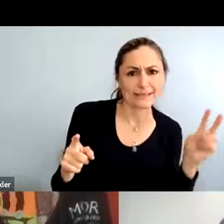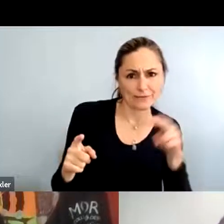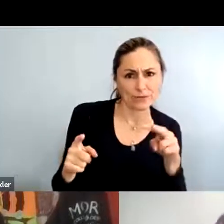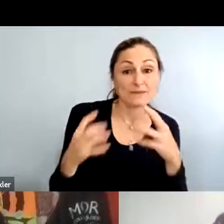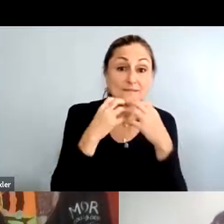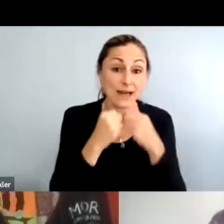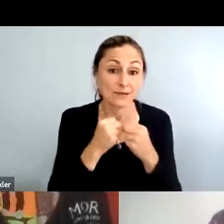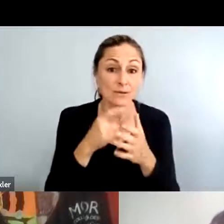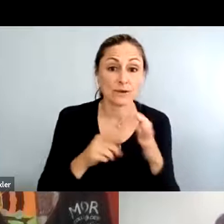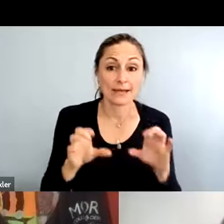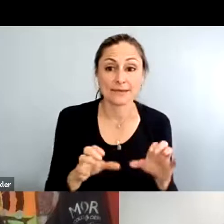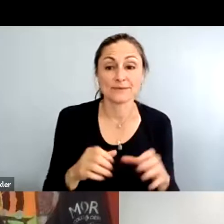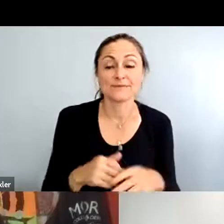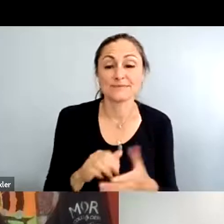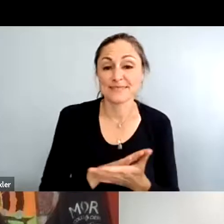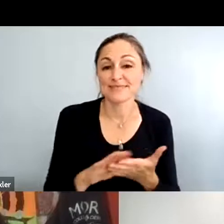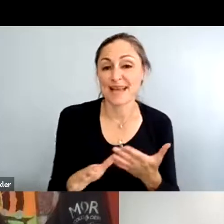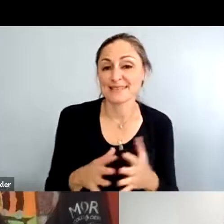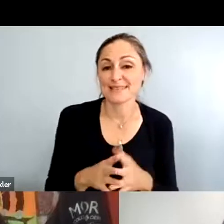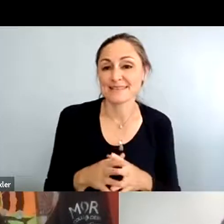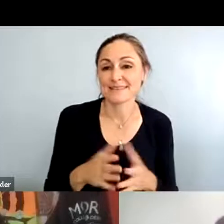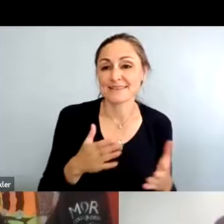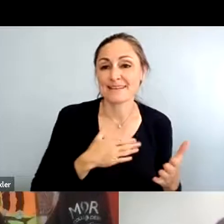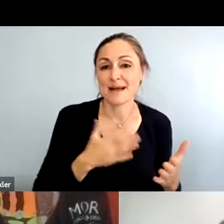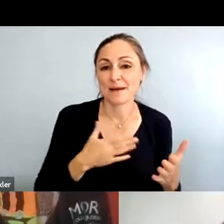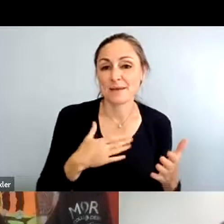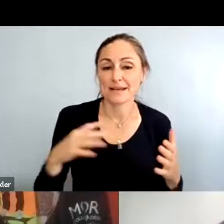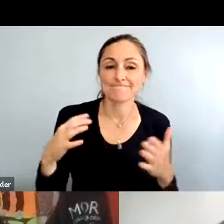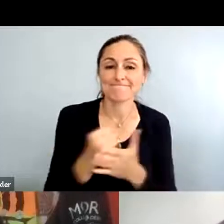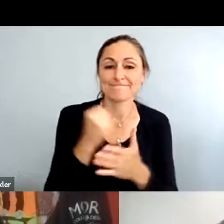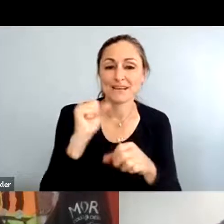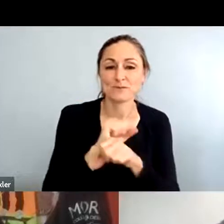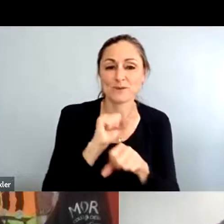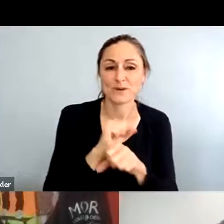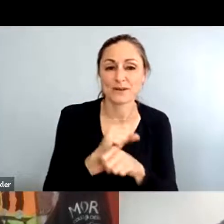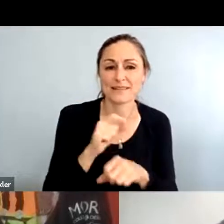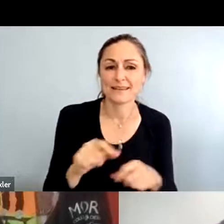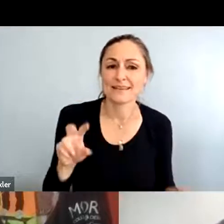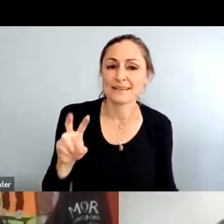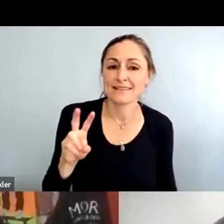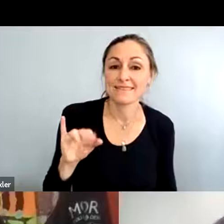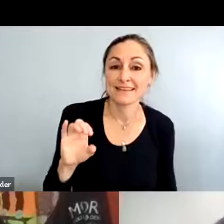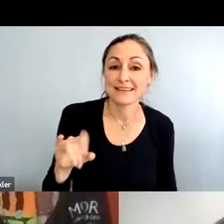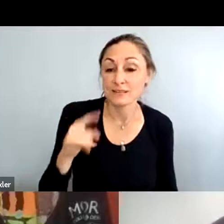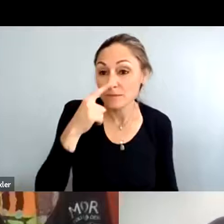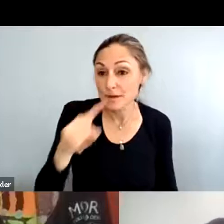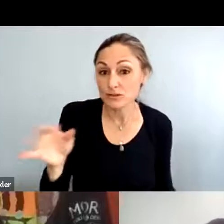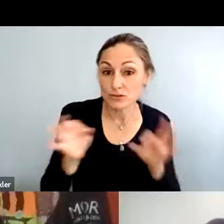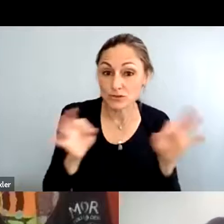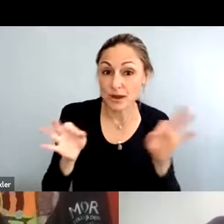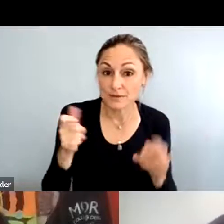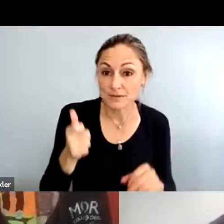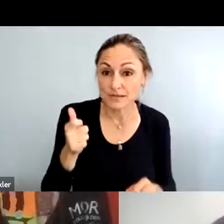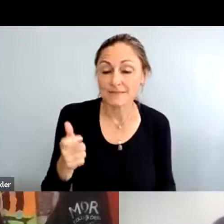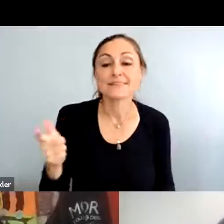I do, because that's pretty nice. So I was glad that I got to work on this. Can you quickly describe yourself? Yeah,